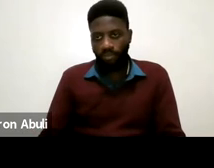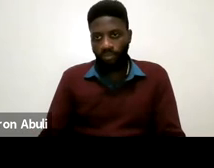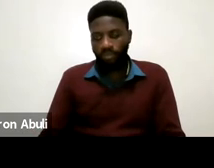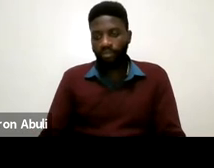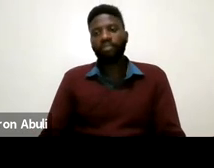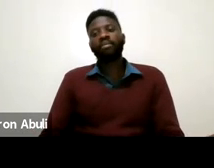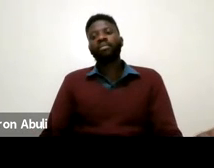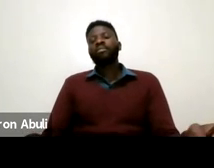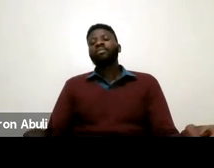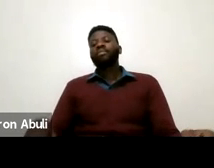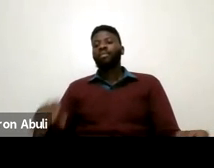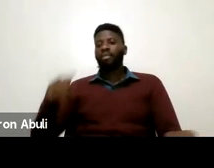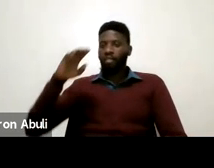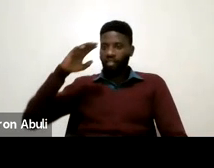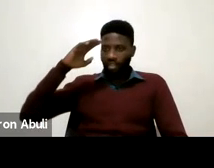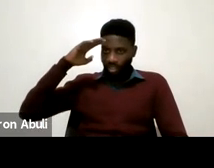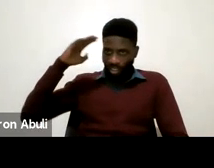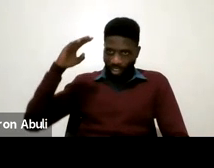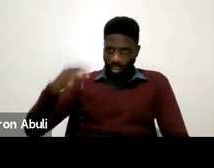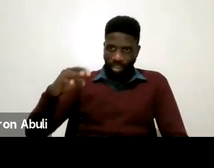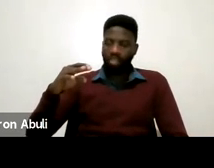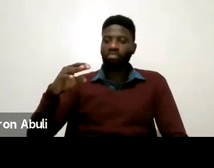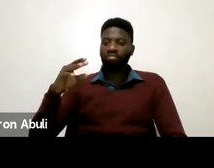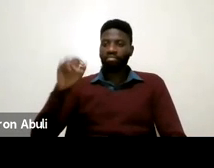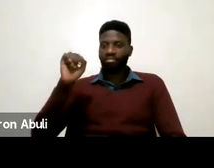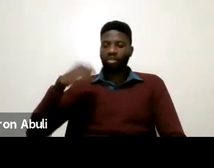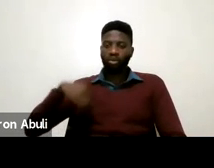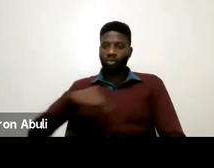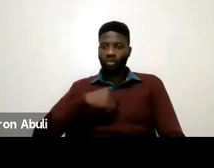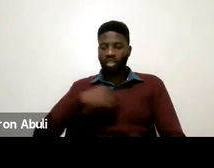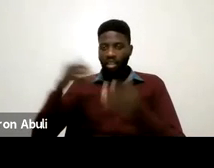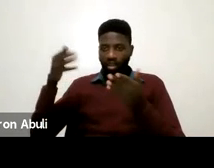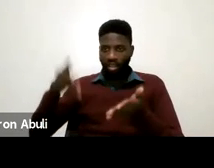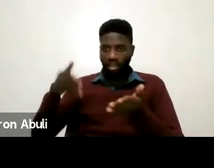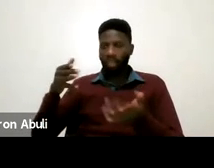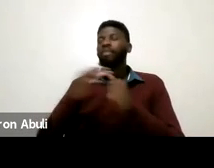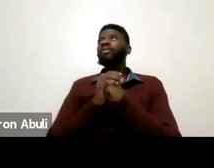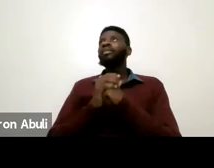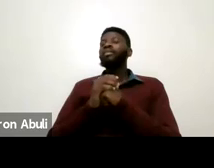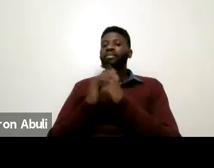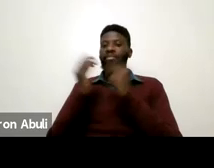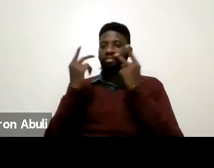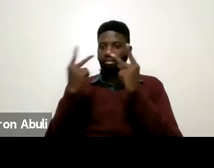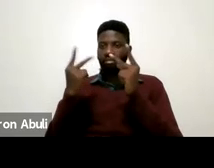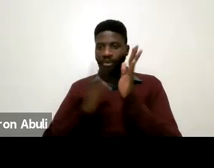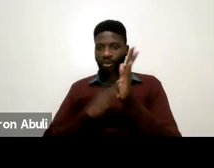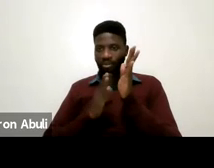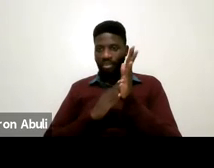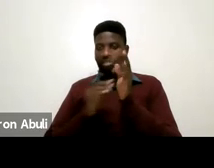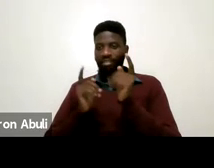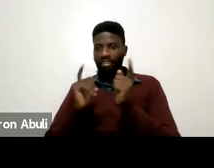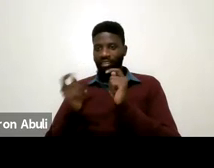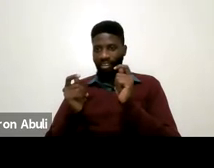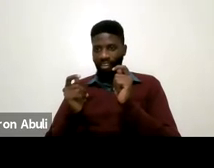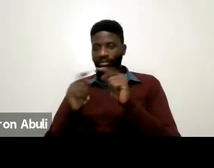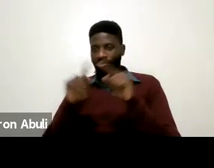Hello. Yes, we are here. Many of us we are here. You can see that in the comment section. I mean the chat